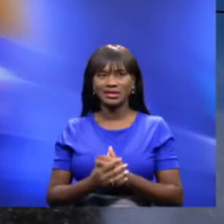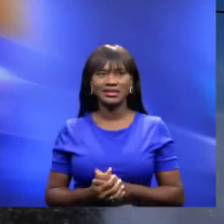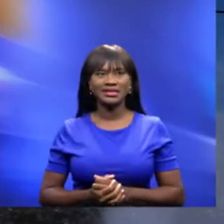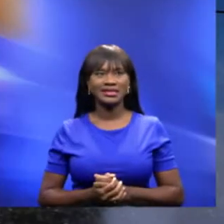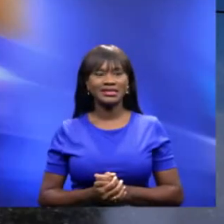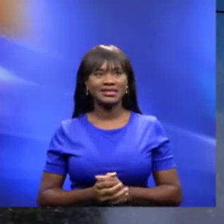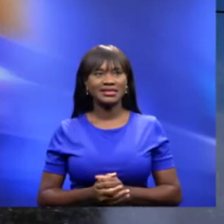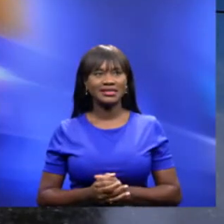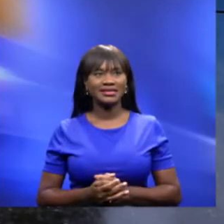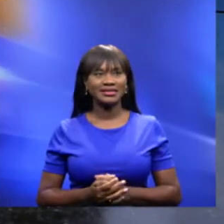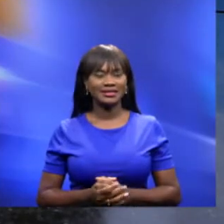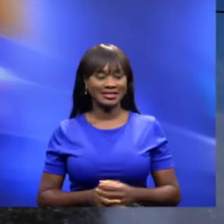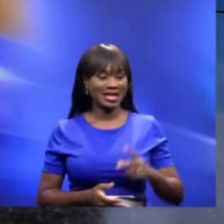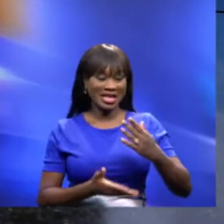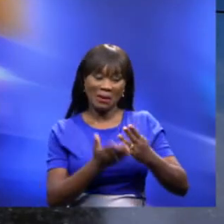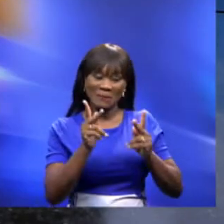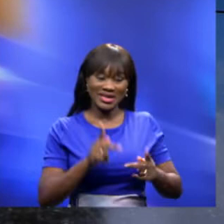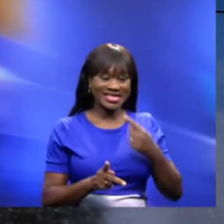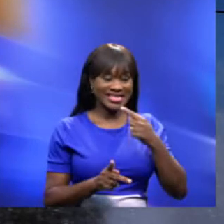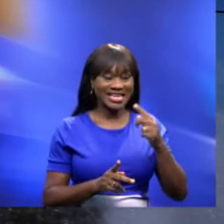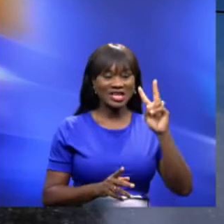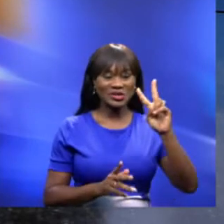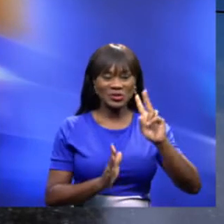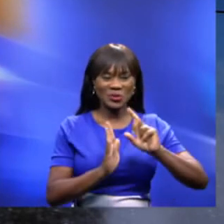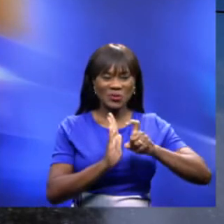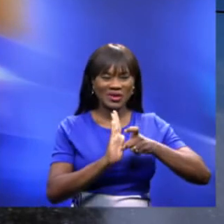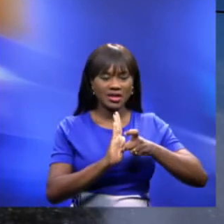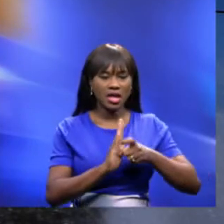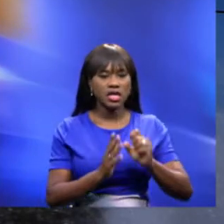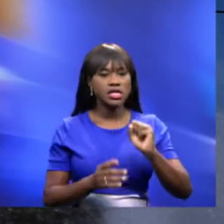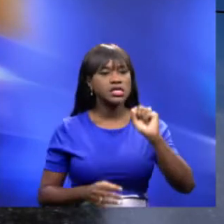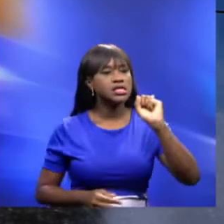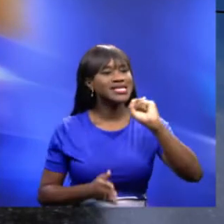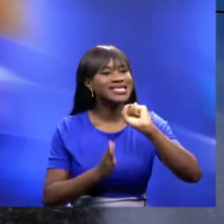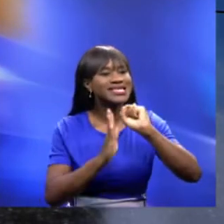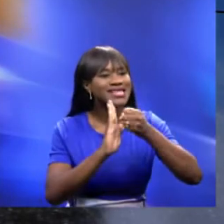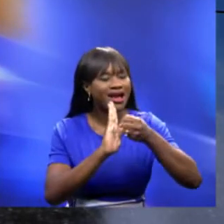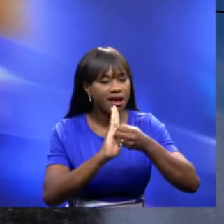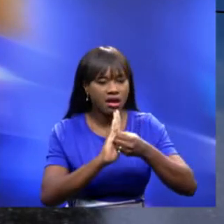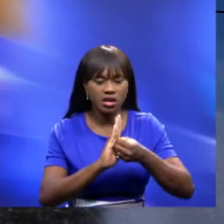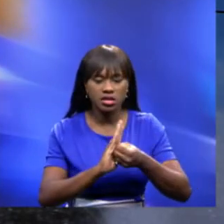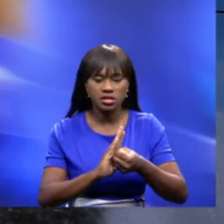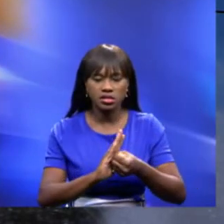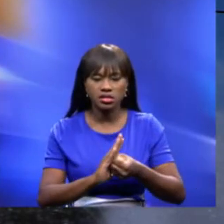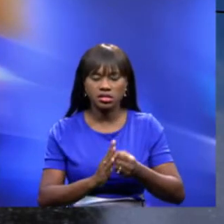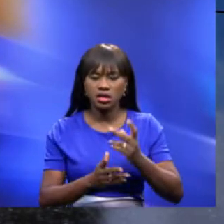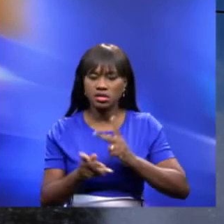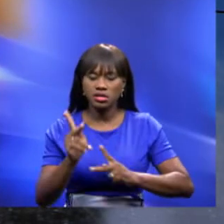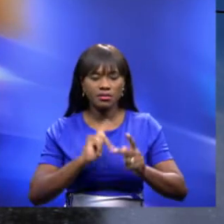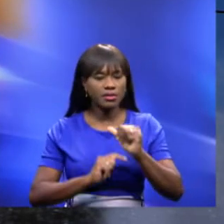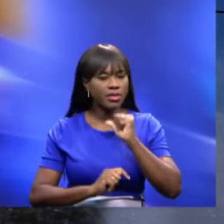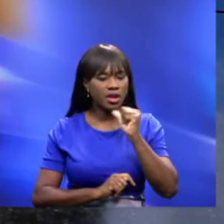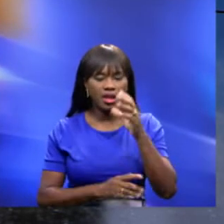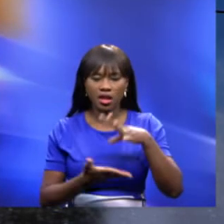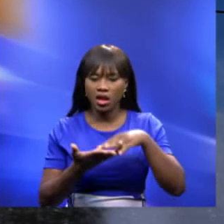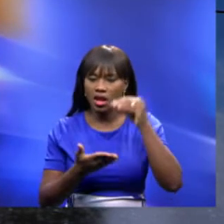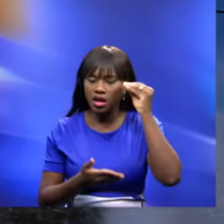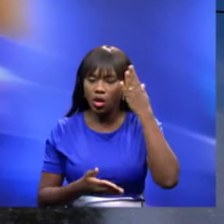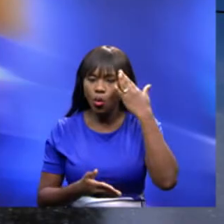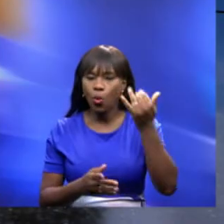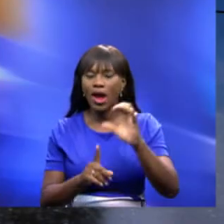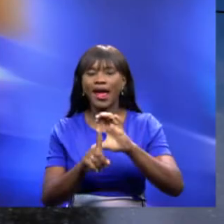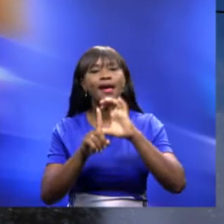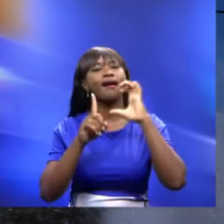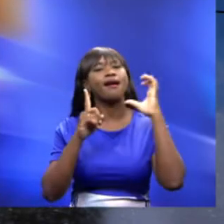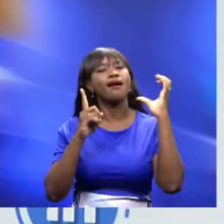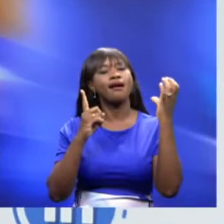2 minutes? No time. Seconds. No time. Yeah. A couple seconds. Culture and mindset. Culture and Yeah, culture mindset. mindset.